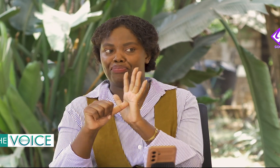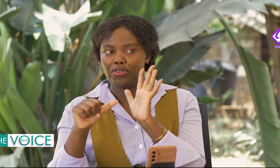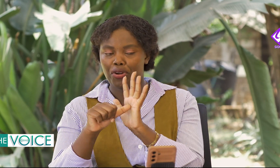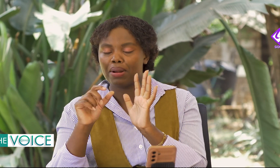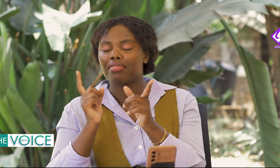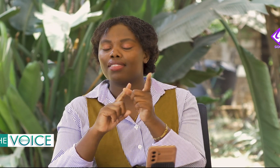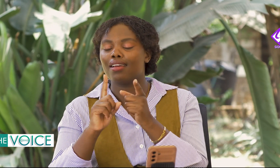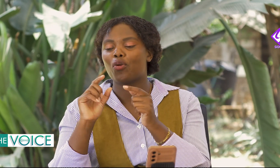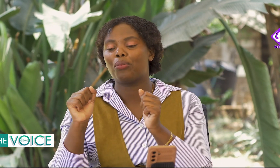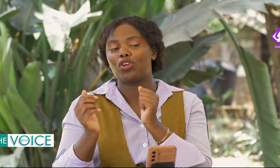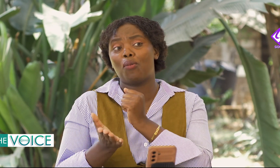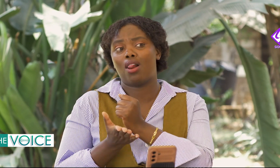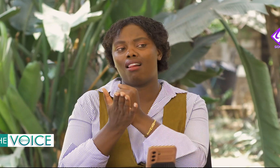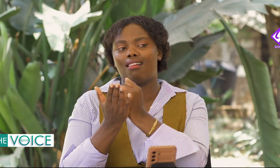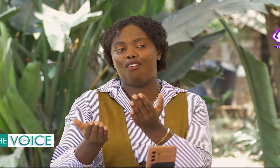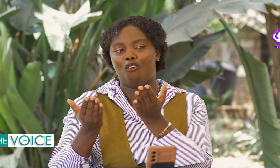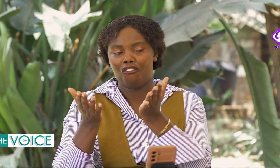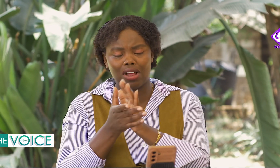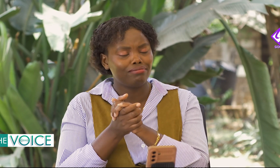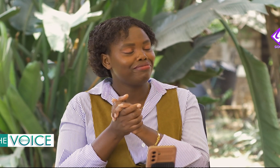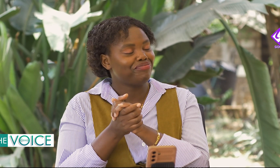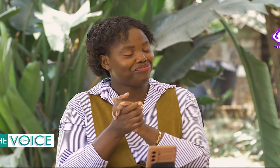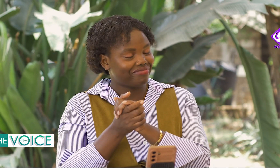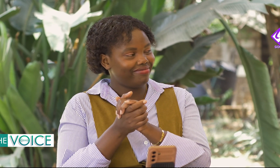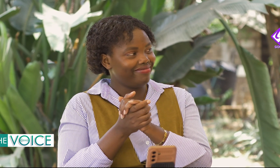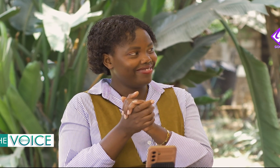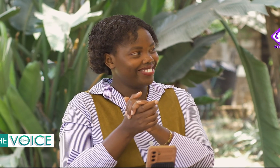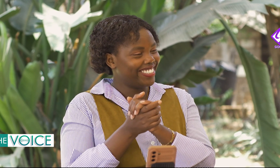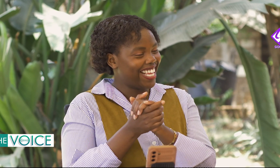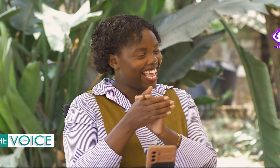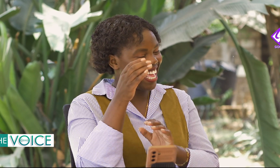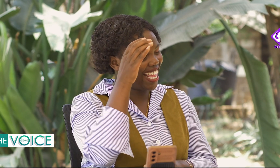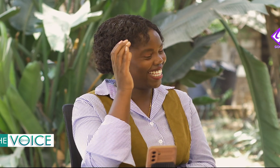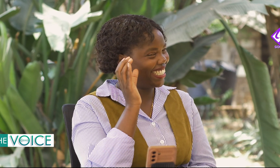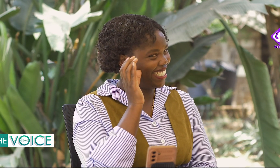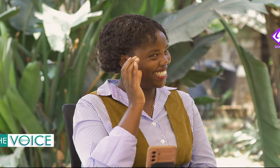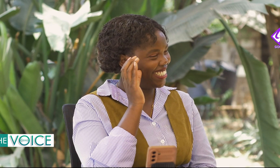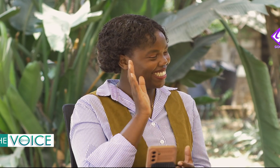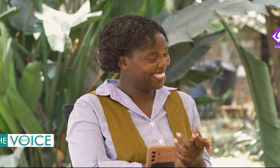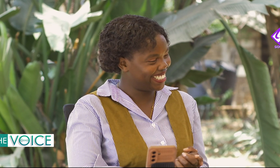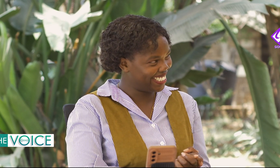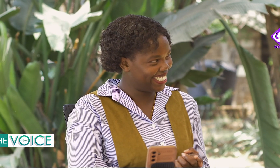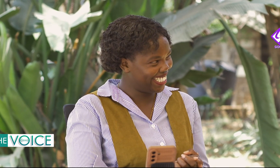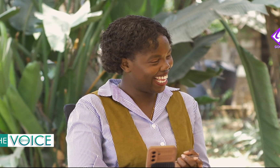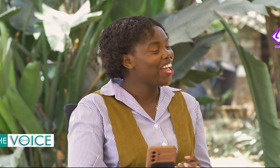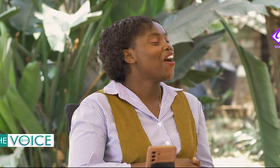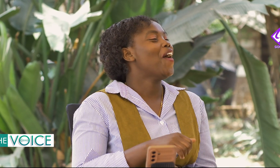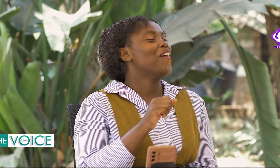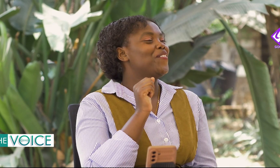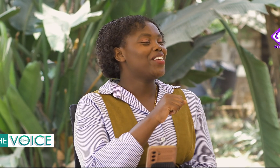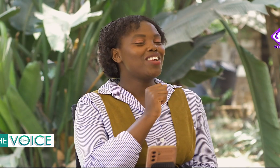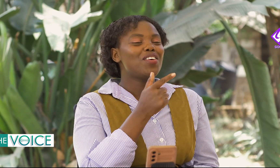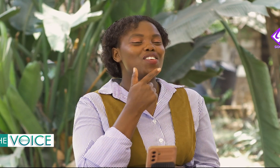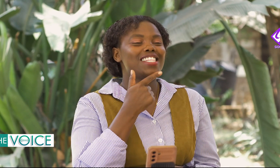to help people have the bigger picture and to understand the problem and to also give the help.